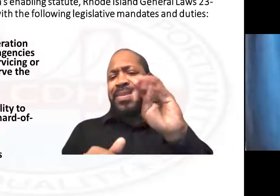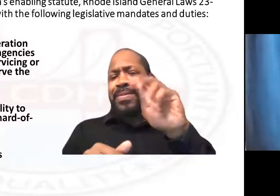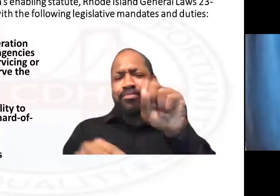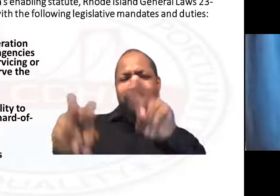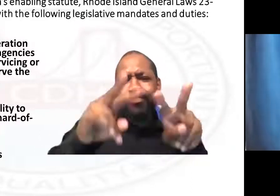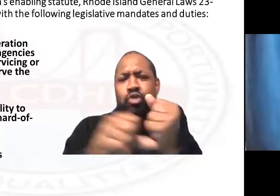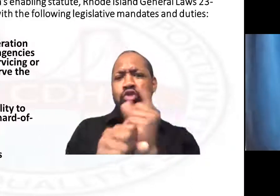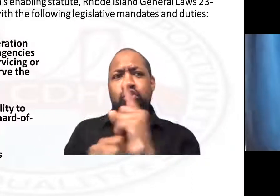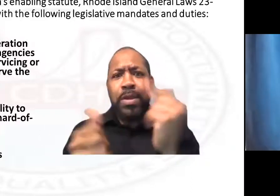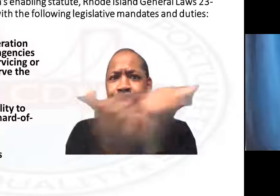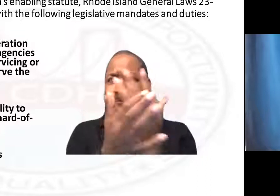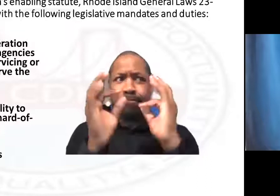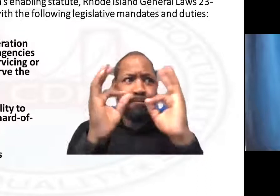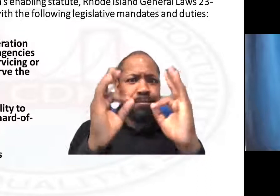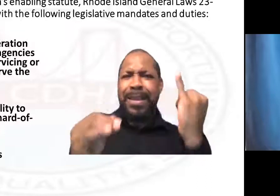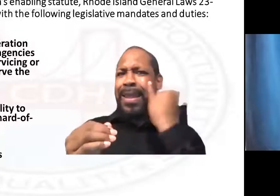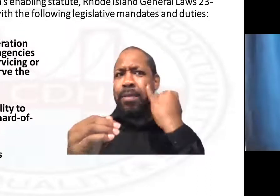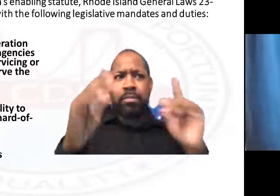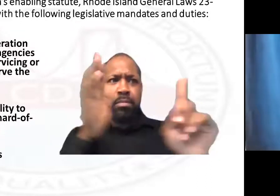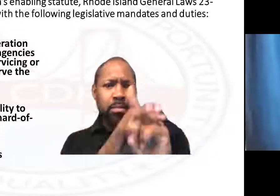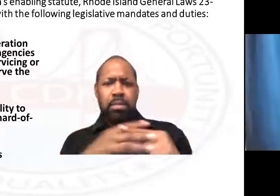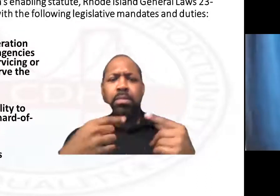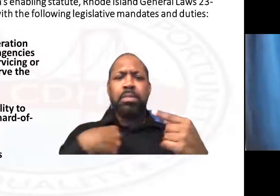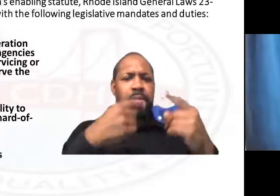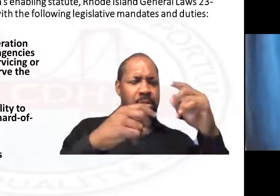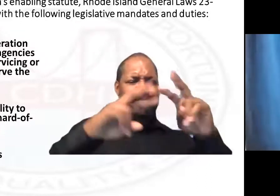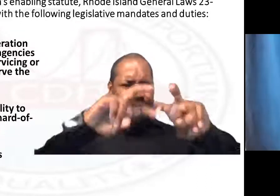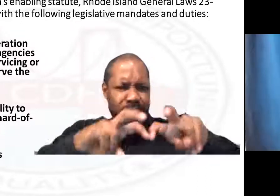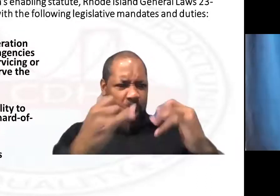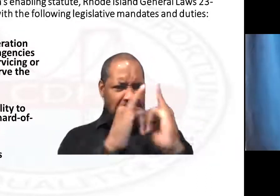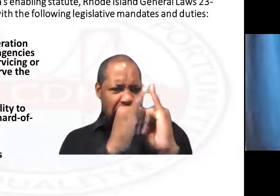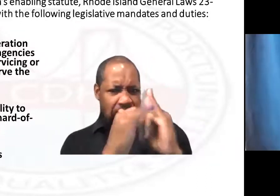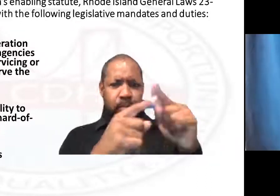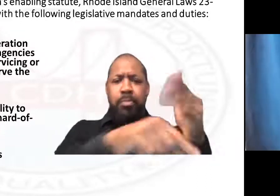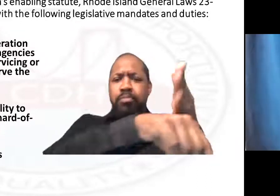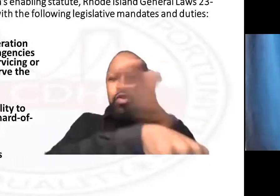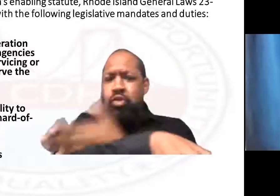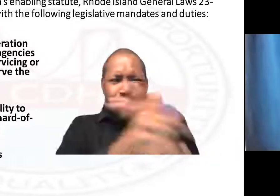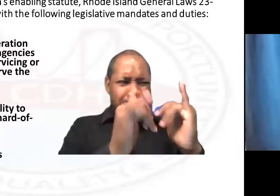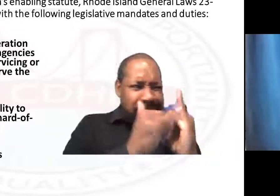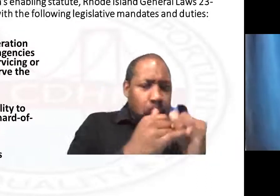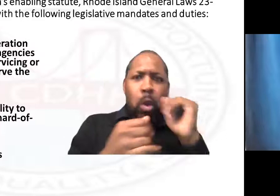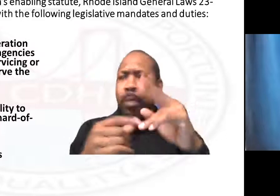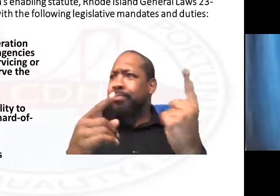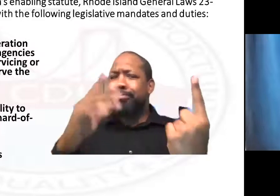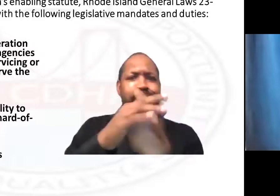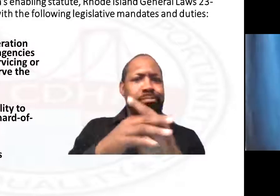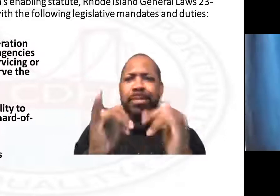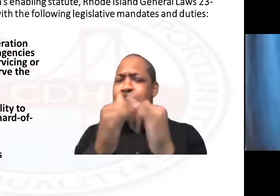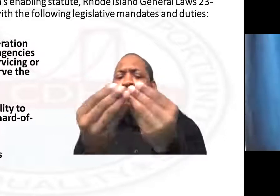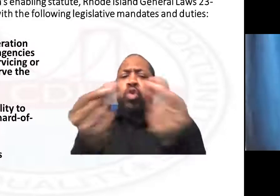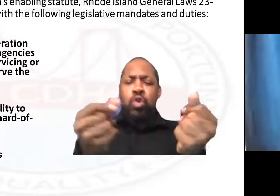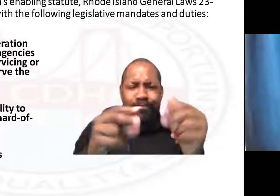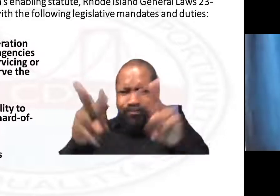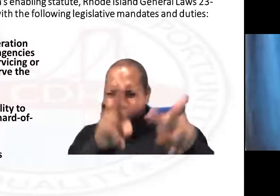conducting ongoing needs and assessments. We want to make sure to see if something comes up that was unexpected. We want to do the research that we need